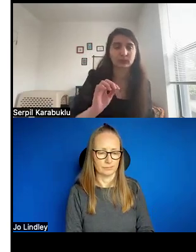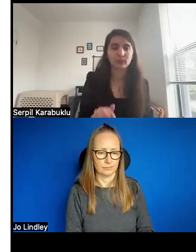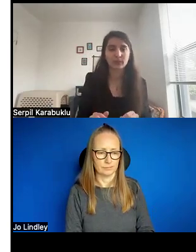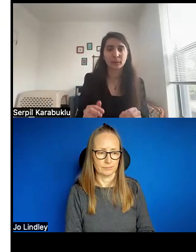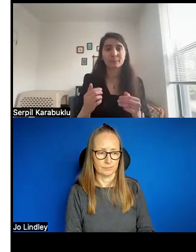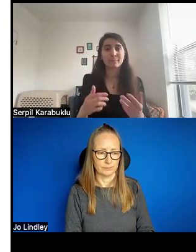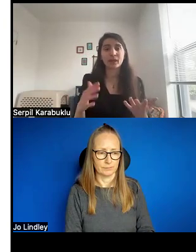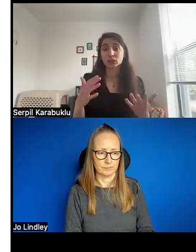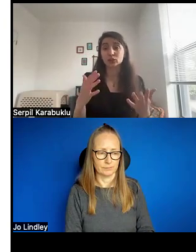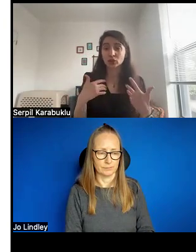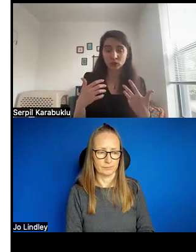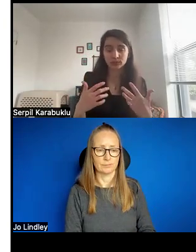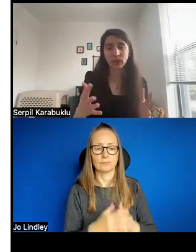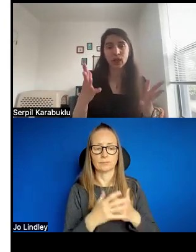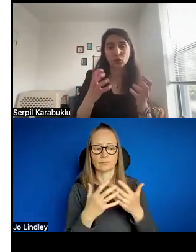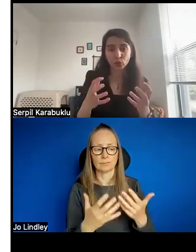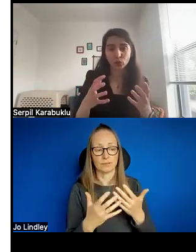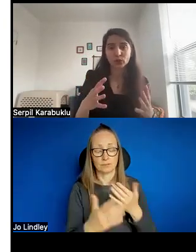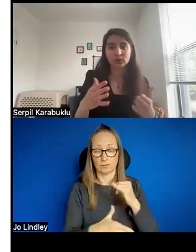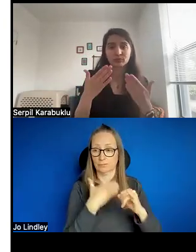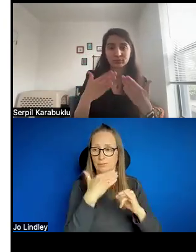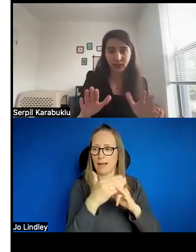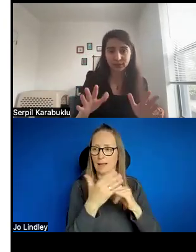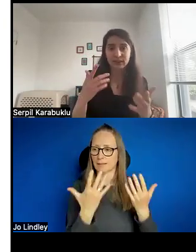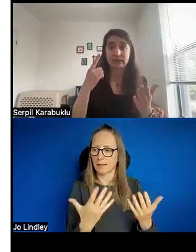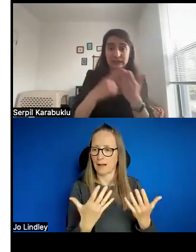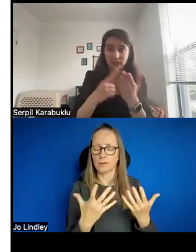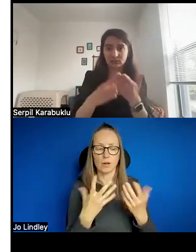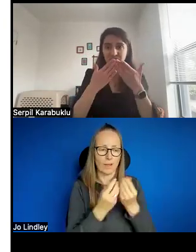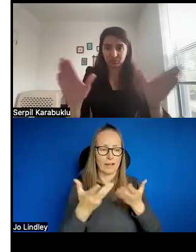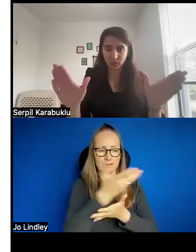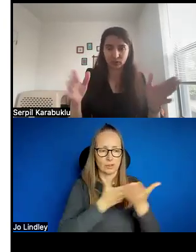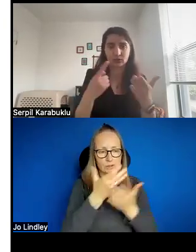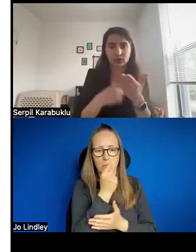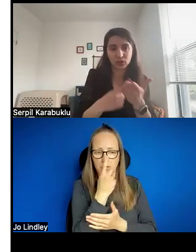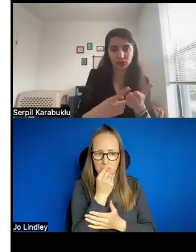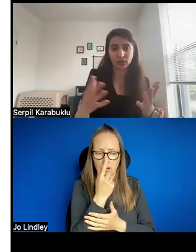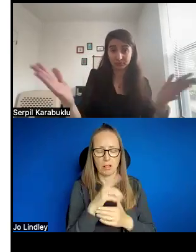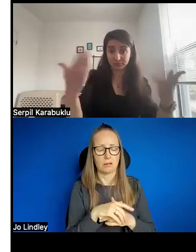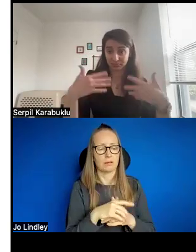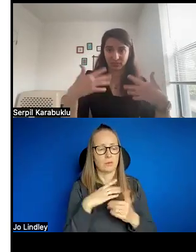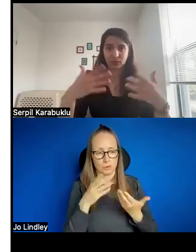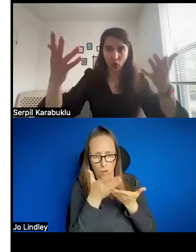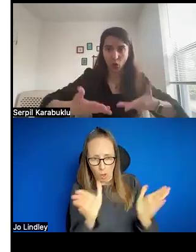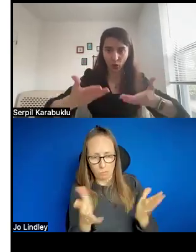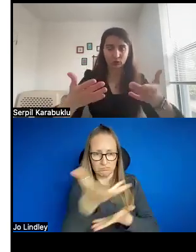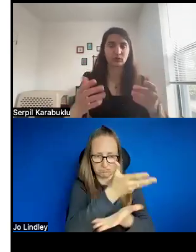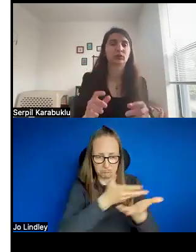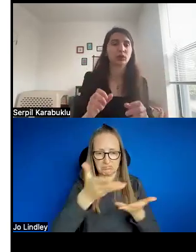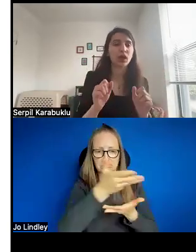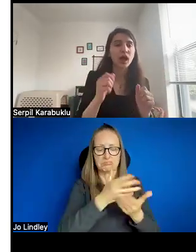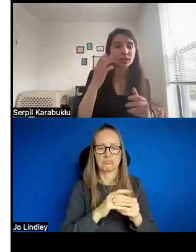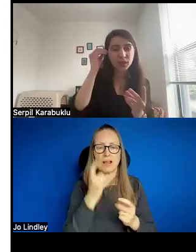And with this regard, I want to end this with the discussions and open the floor to discussions, kind of